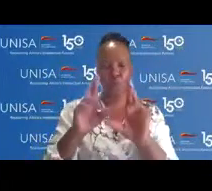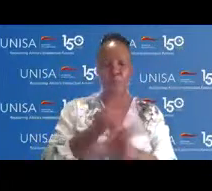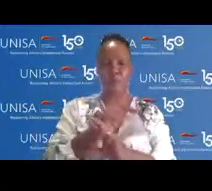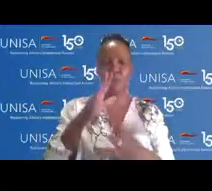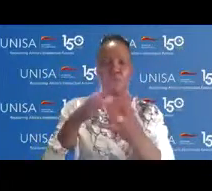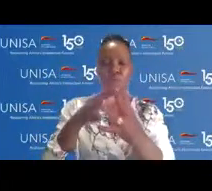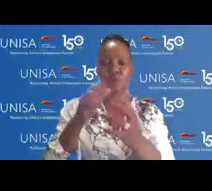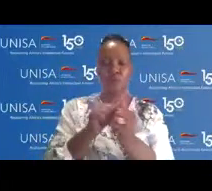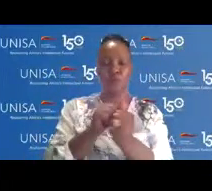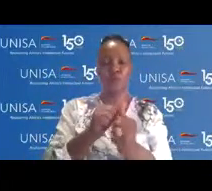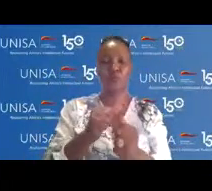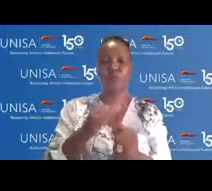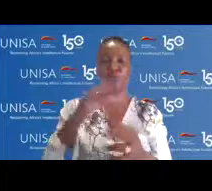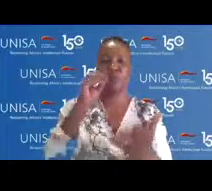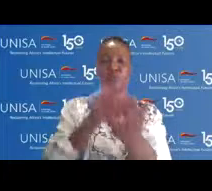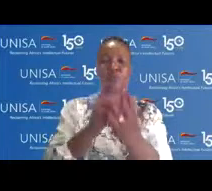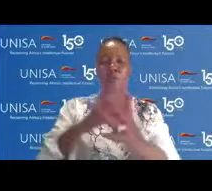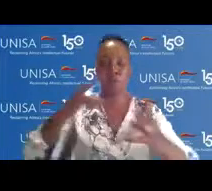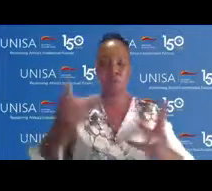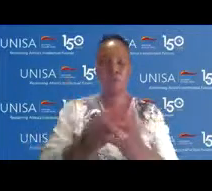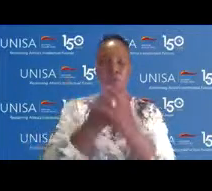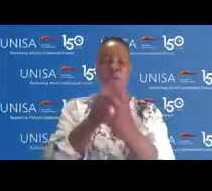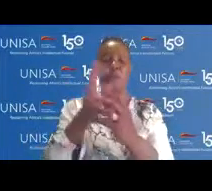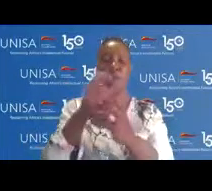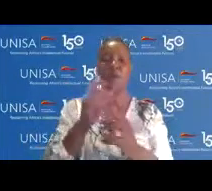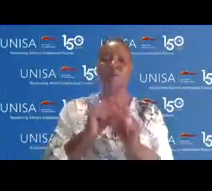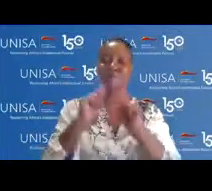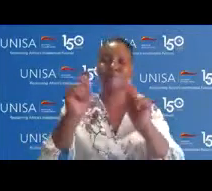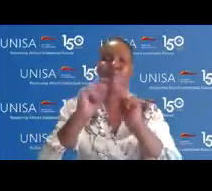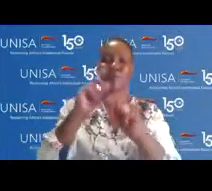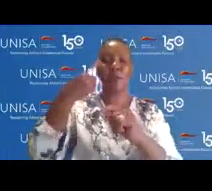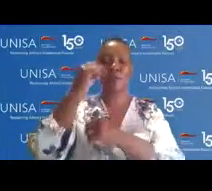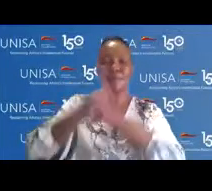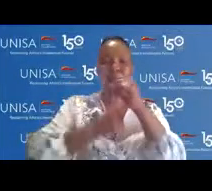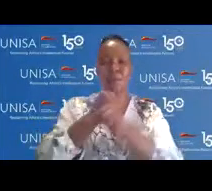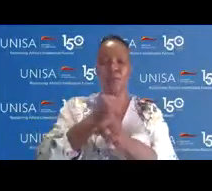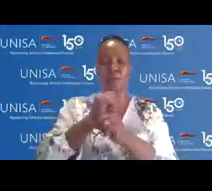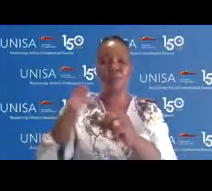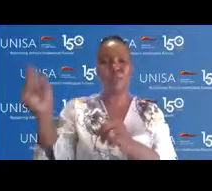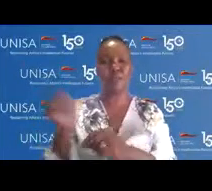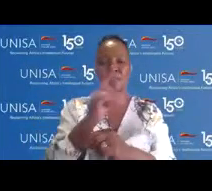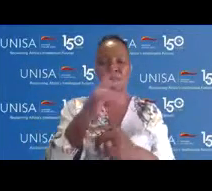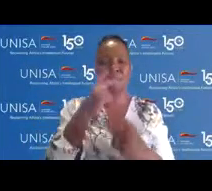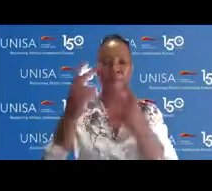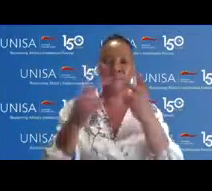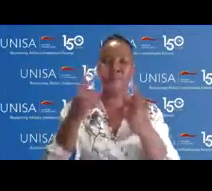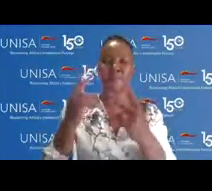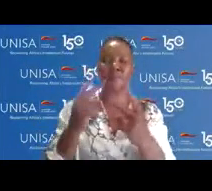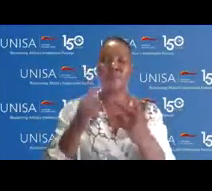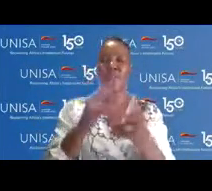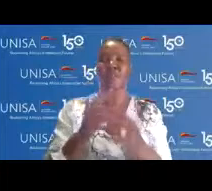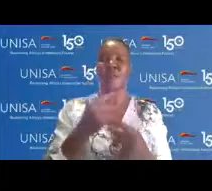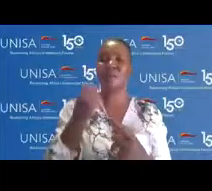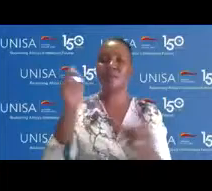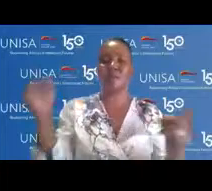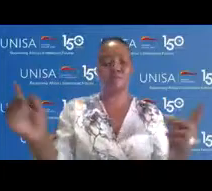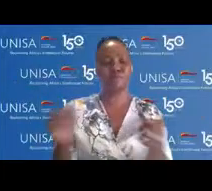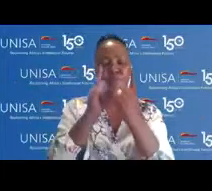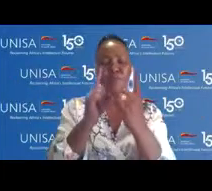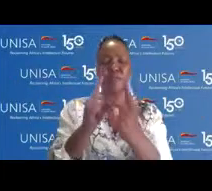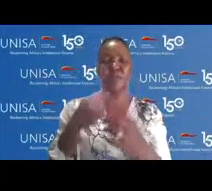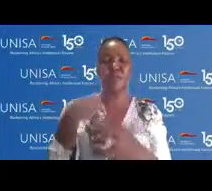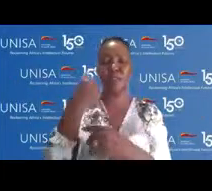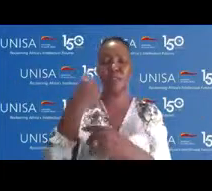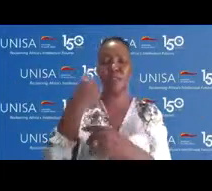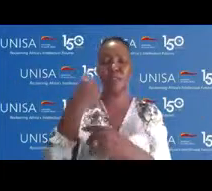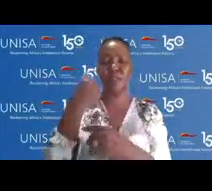As I said, next year we're going to be traveling and seeing you guys face to face, which is even going to be more fun. We know there are challenges. We know there are